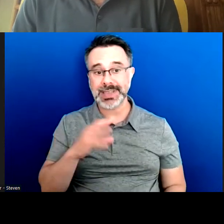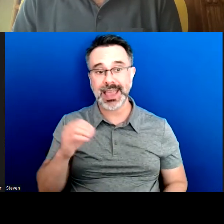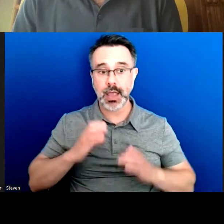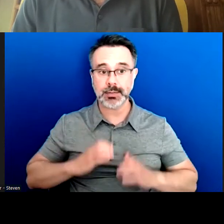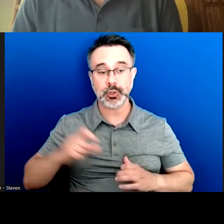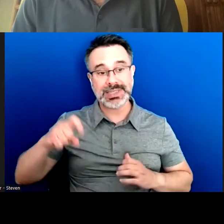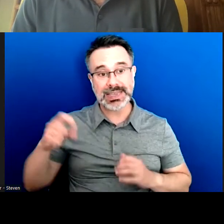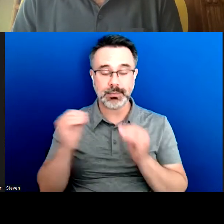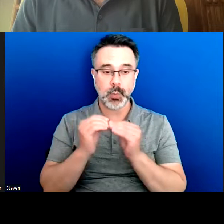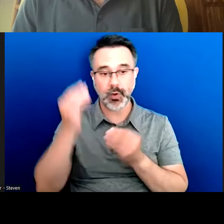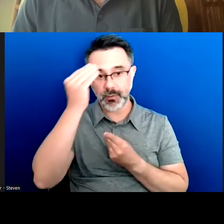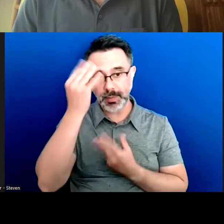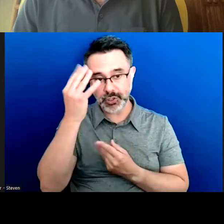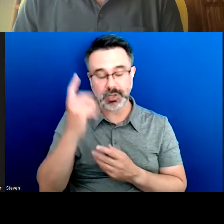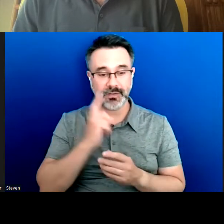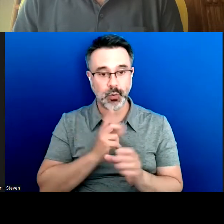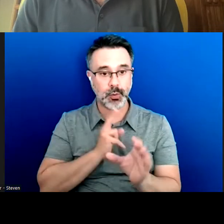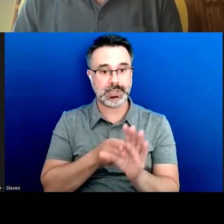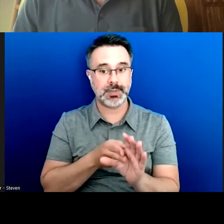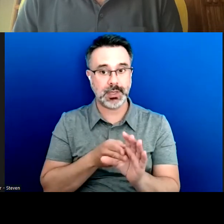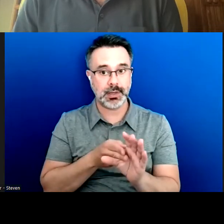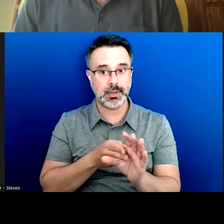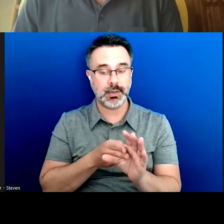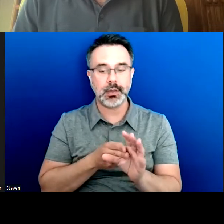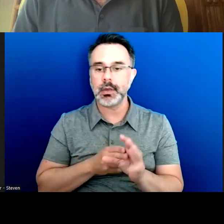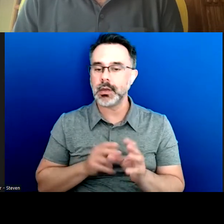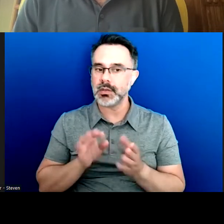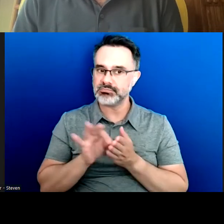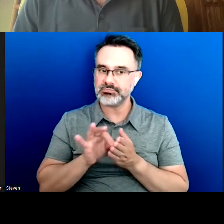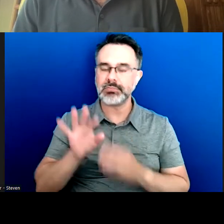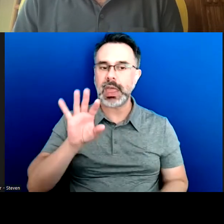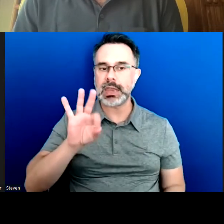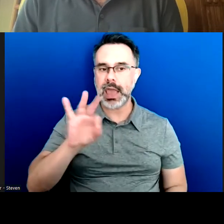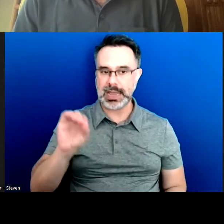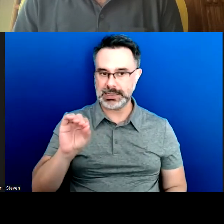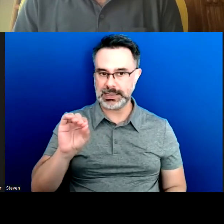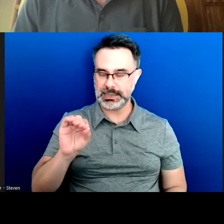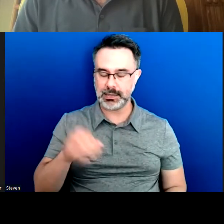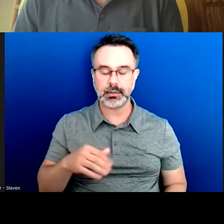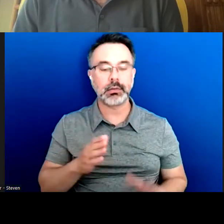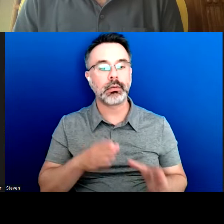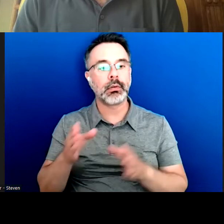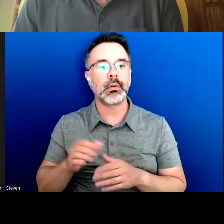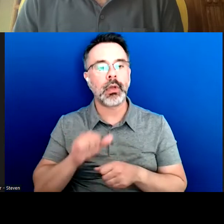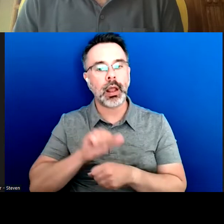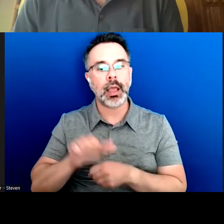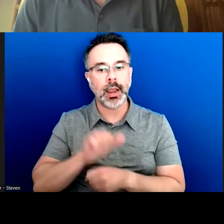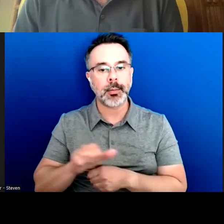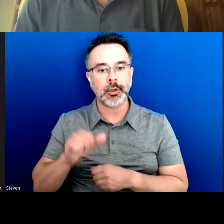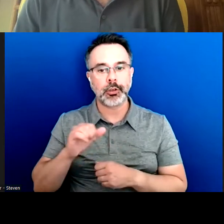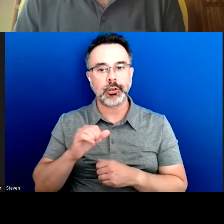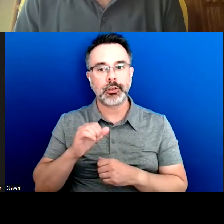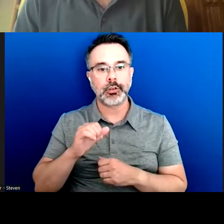information to participate, had 90, and the labor crisis, the final one,